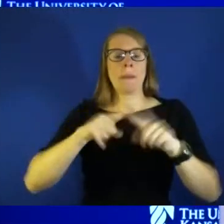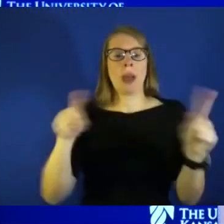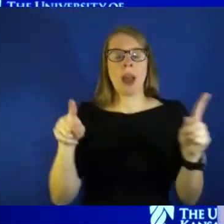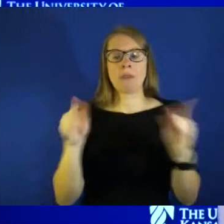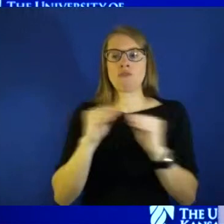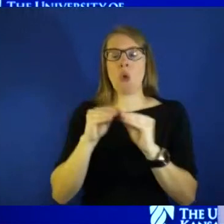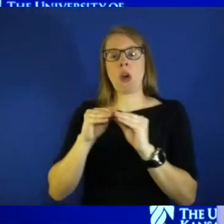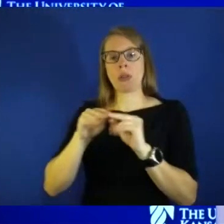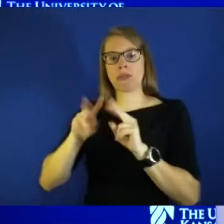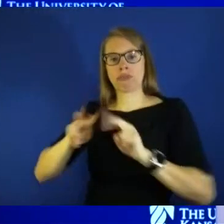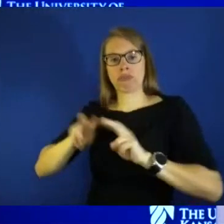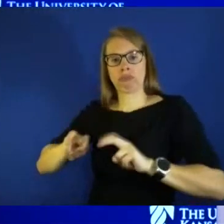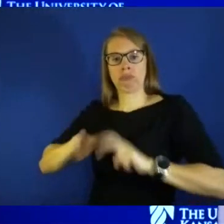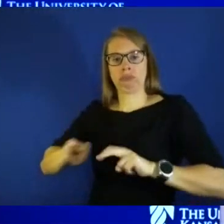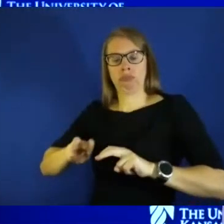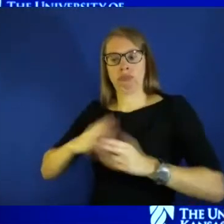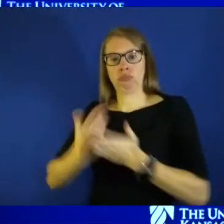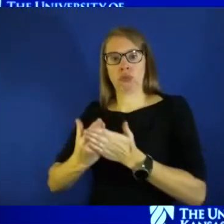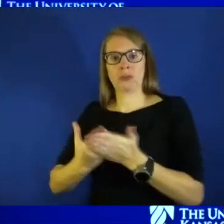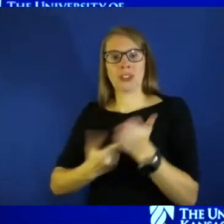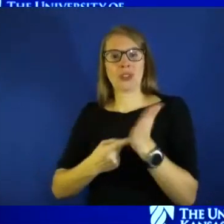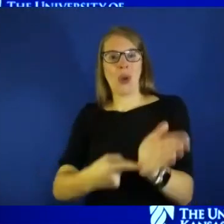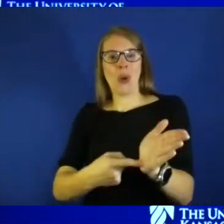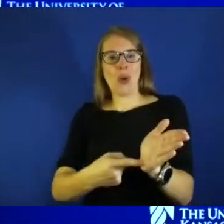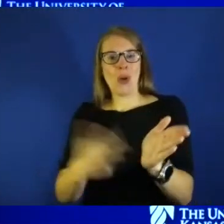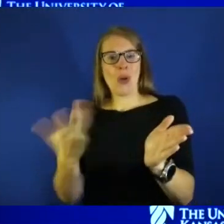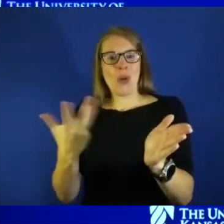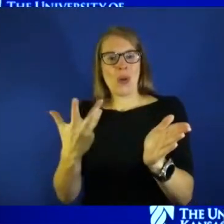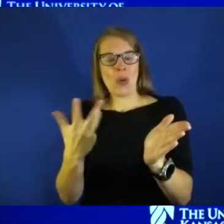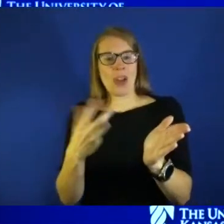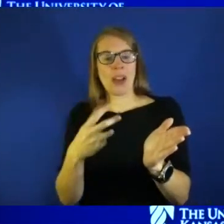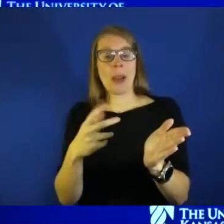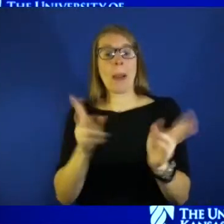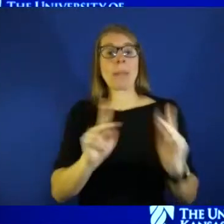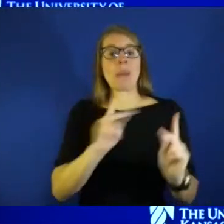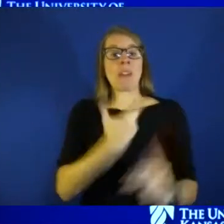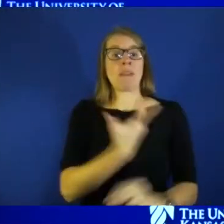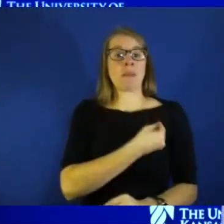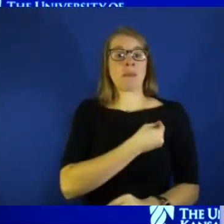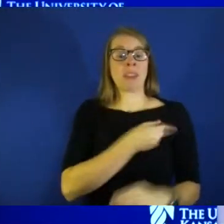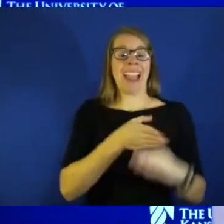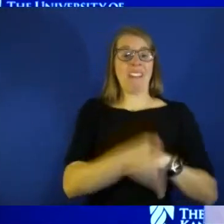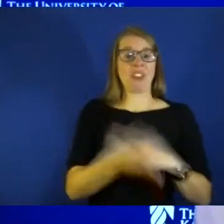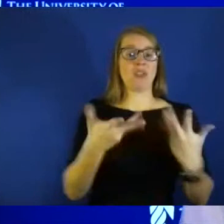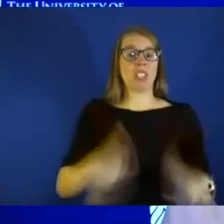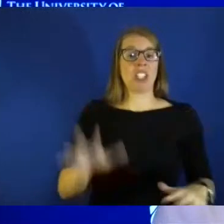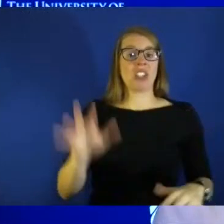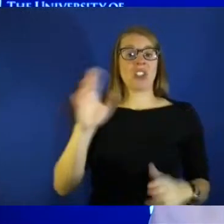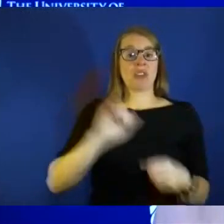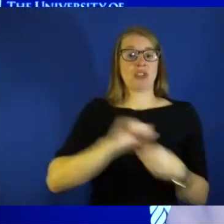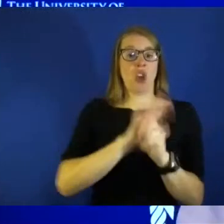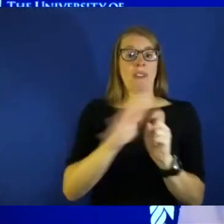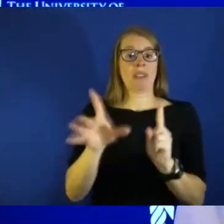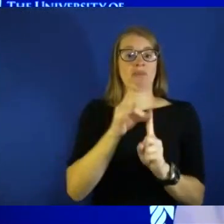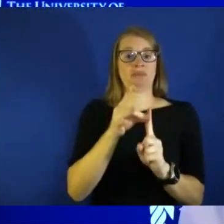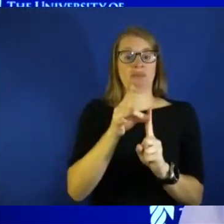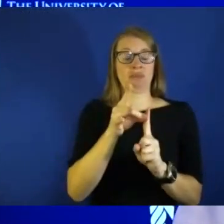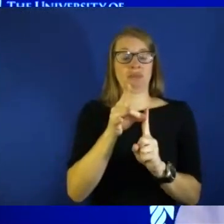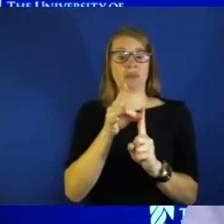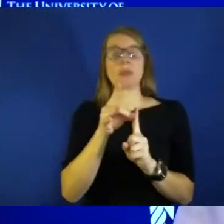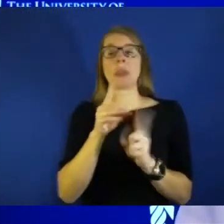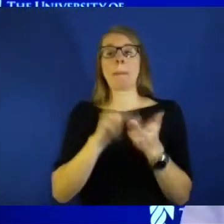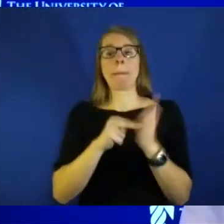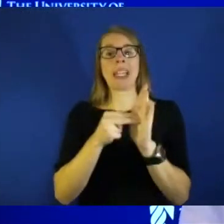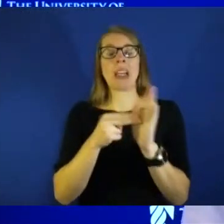showing that those who were vaccinated after infection have actually a wider breadth, have